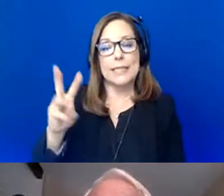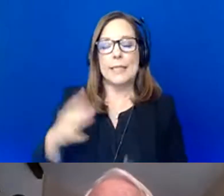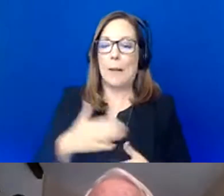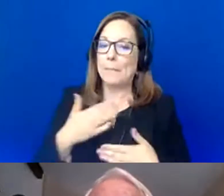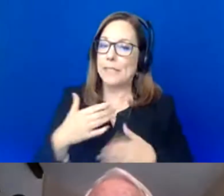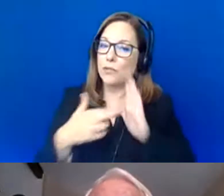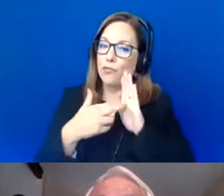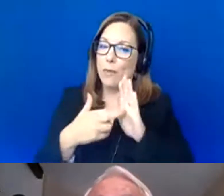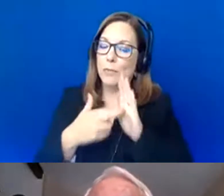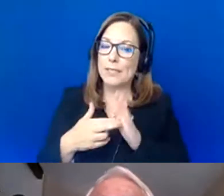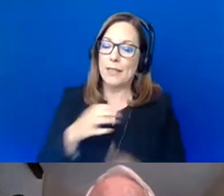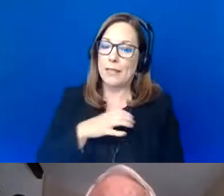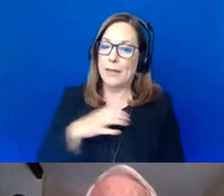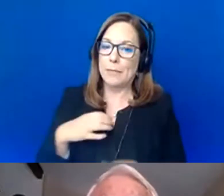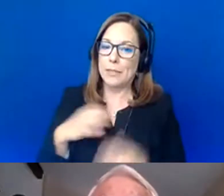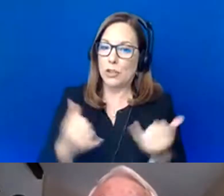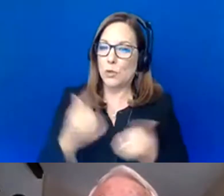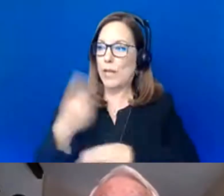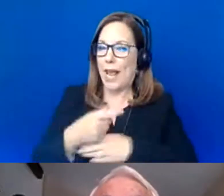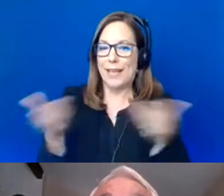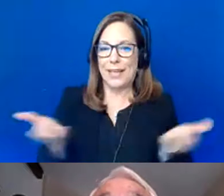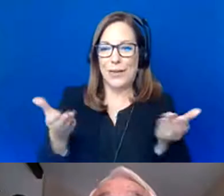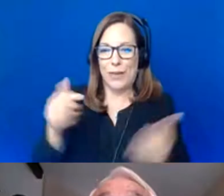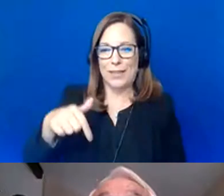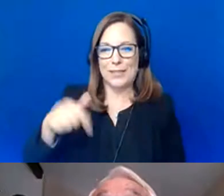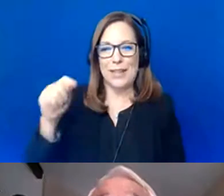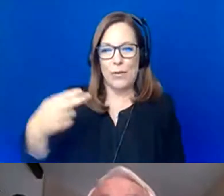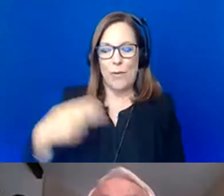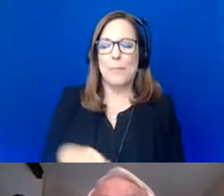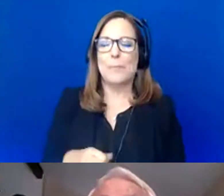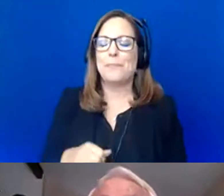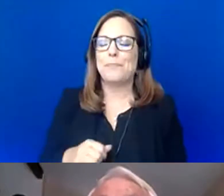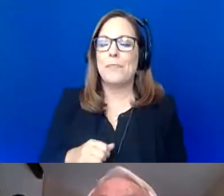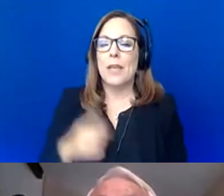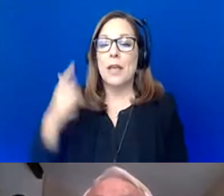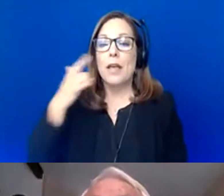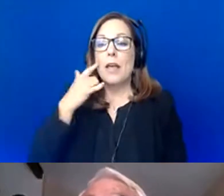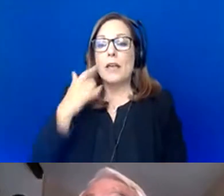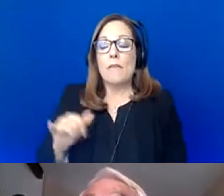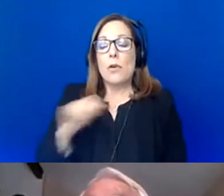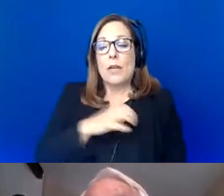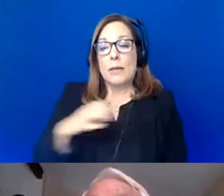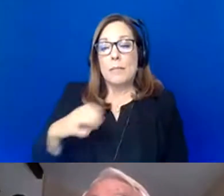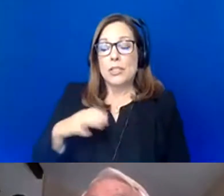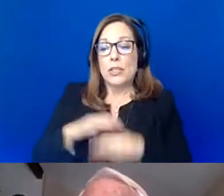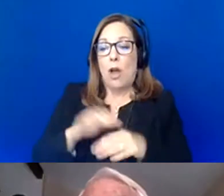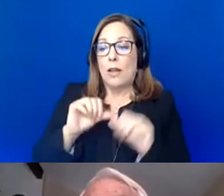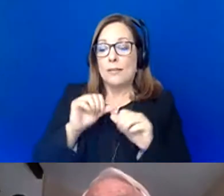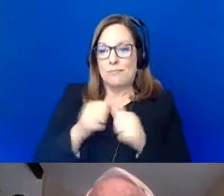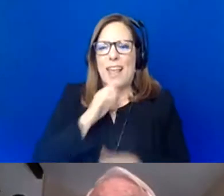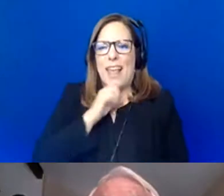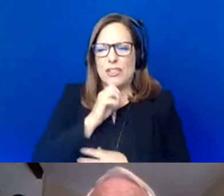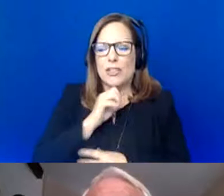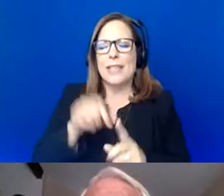Commission today at this town hall. The California Commission on Aging is an independent